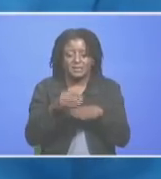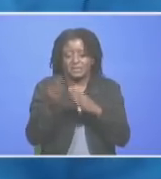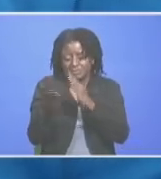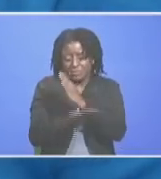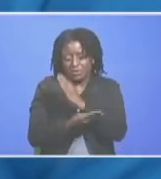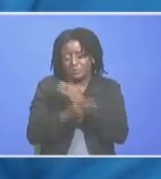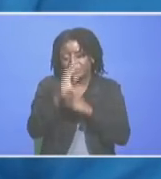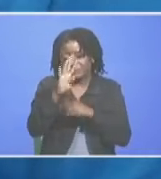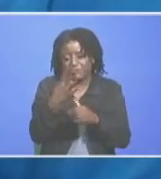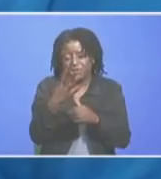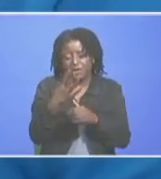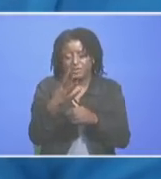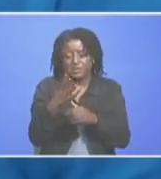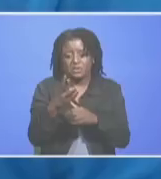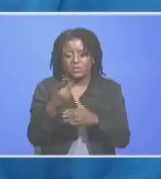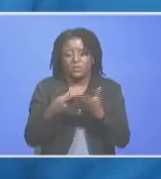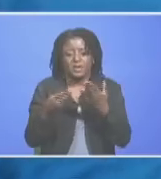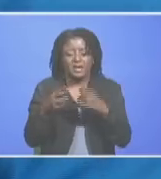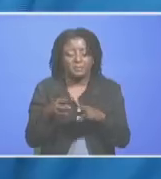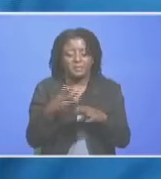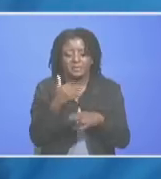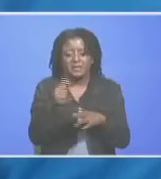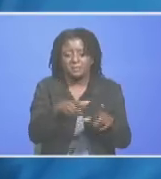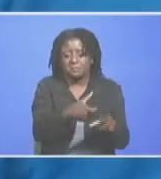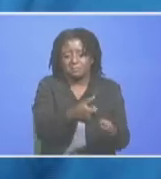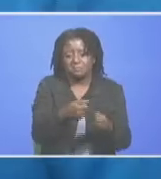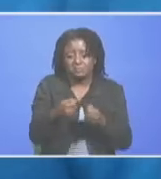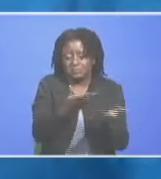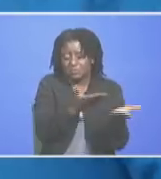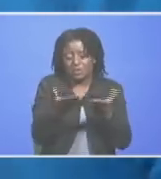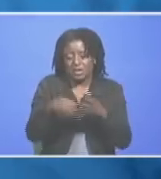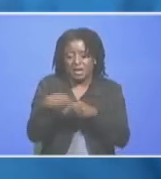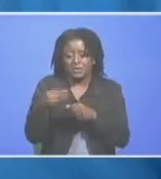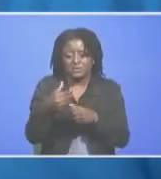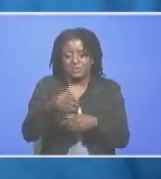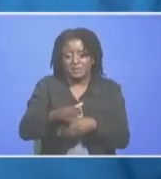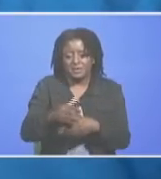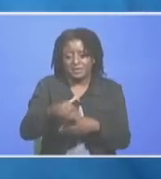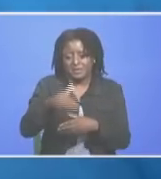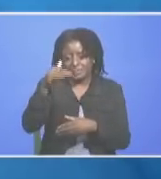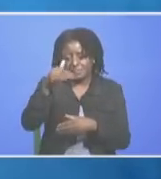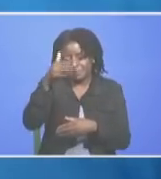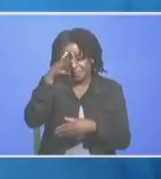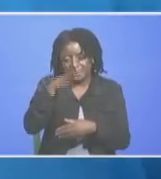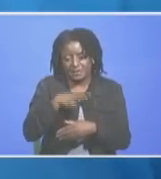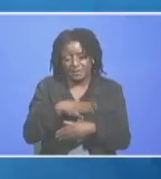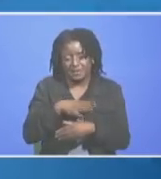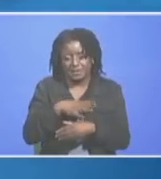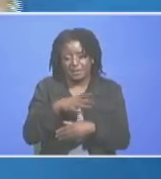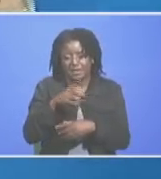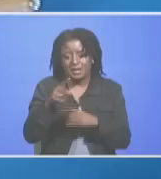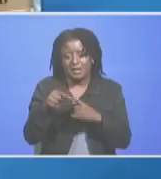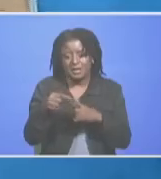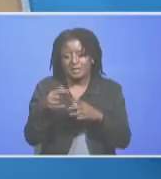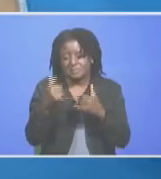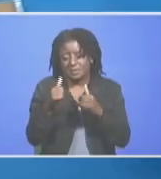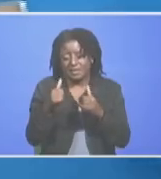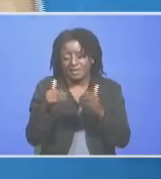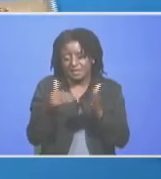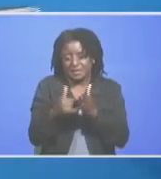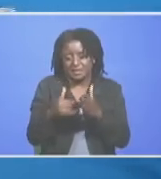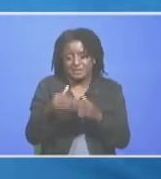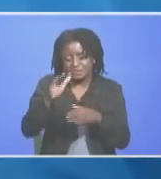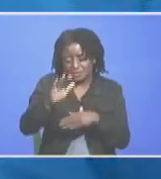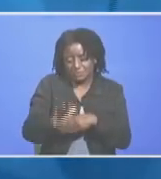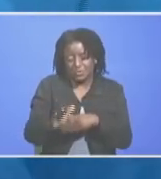quarter. What ended up happening, they pulled out the big guy, and when we dropped down in the key with the smaller guy, they had a guy who was bigger than them,